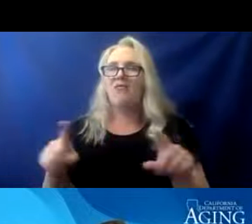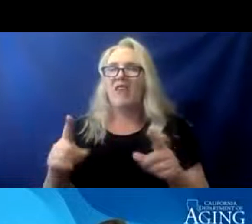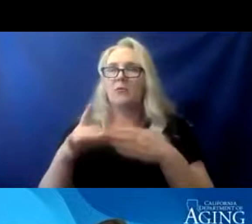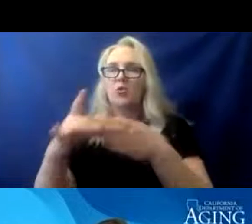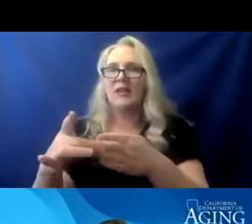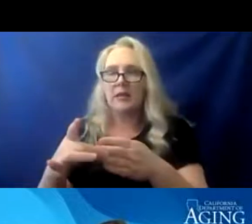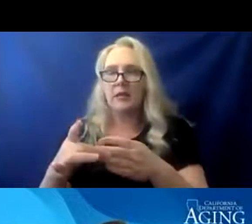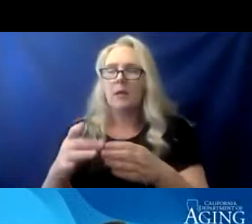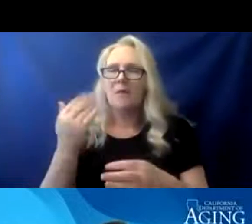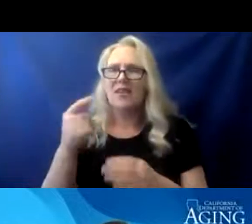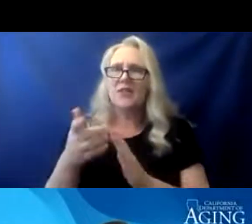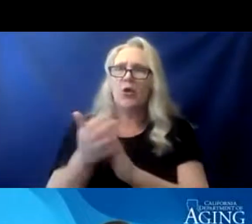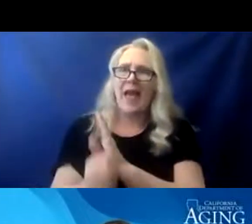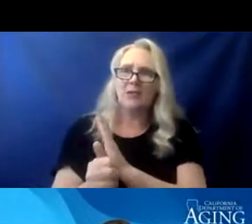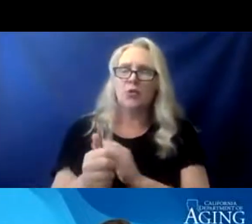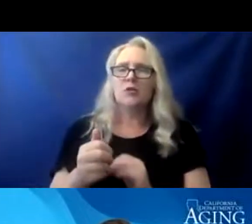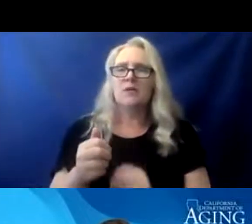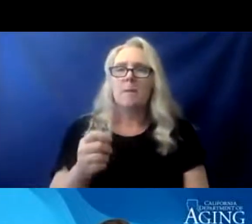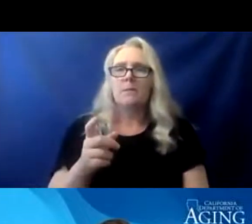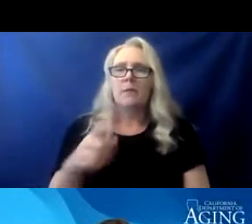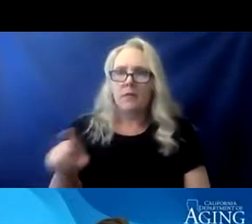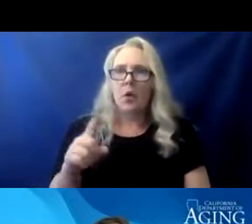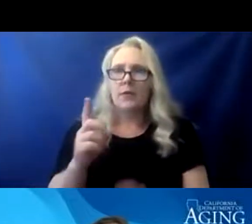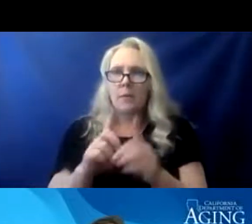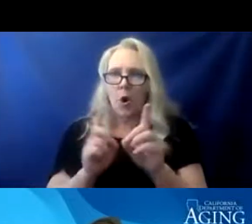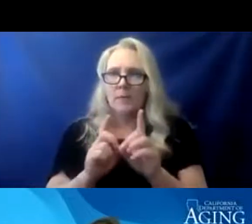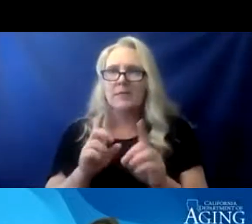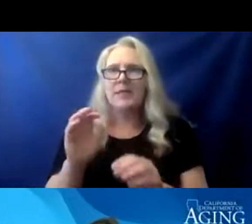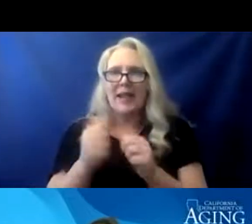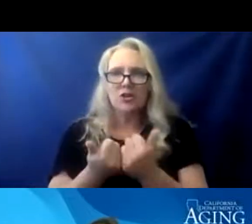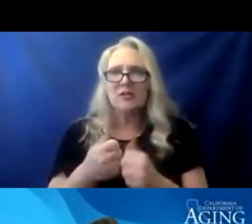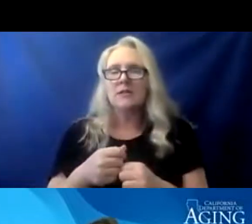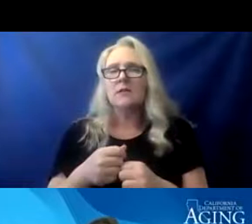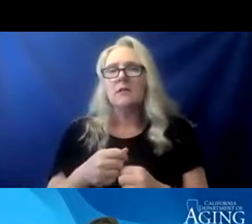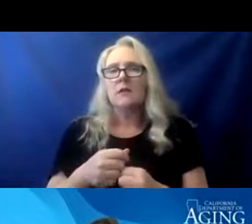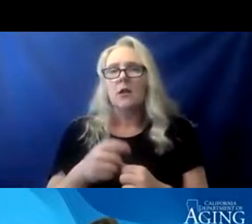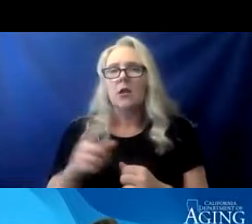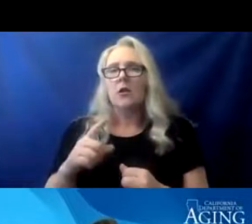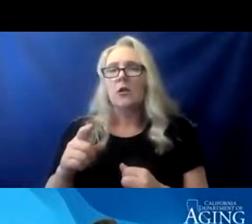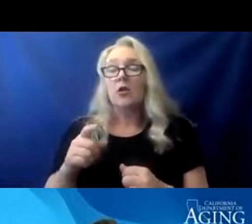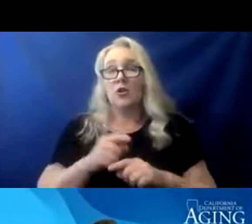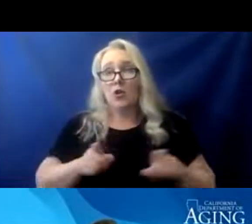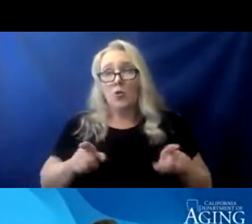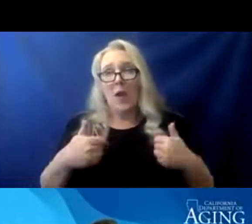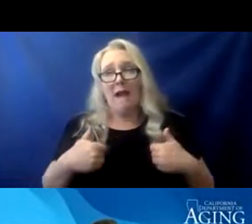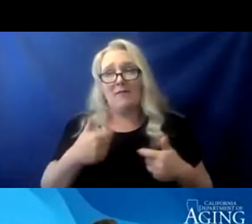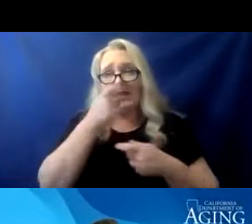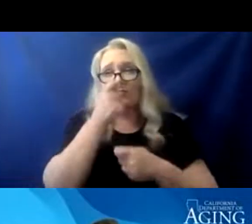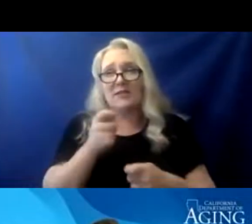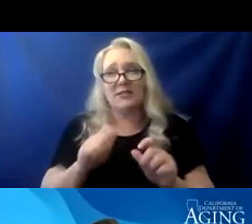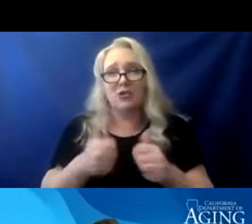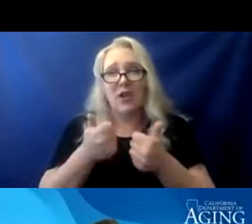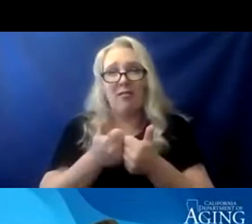are, the departments are, the agencies are. You all have the interesting